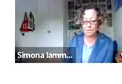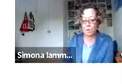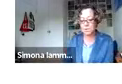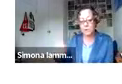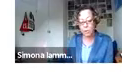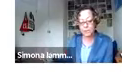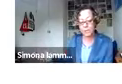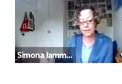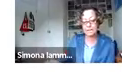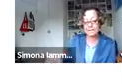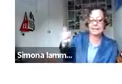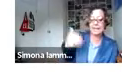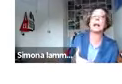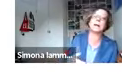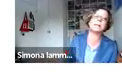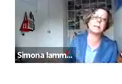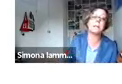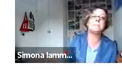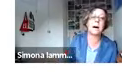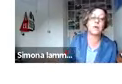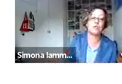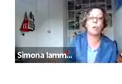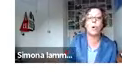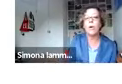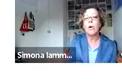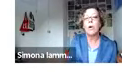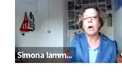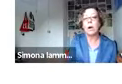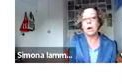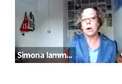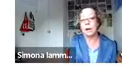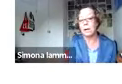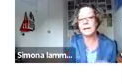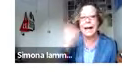the West Coast and Northeast, and declines in much more